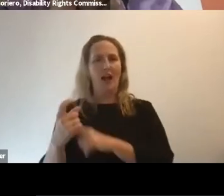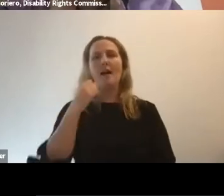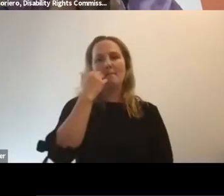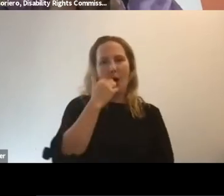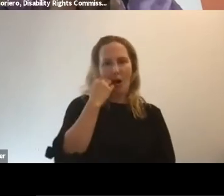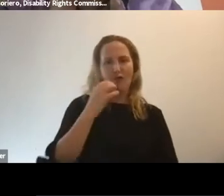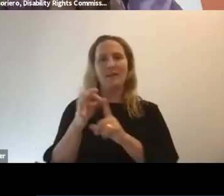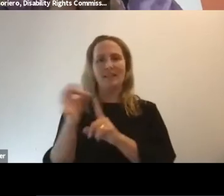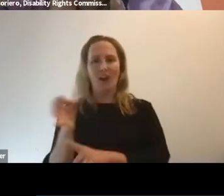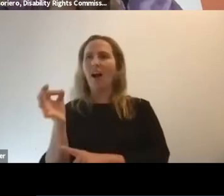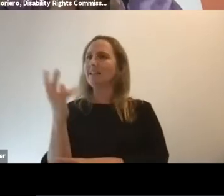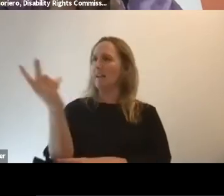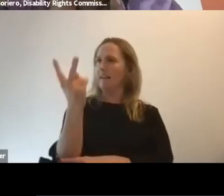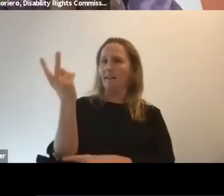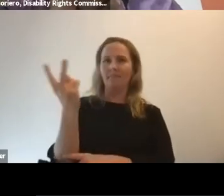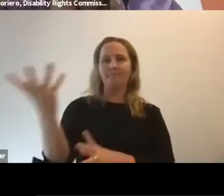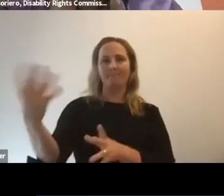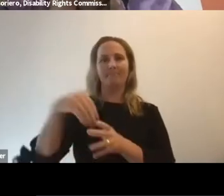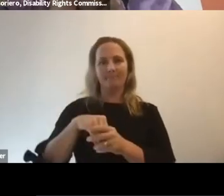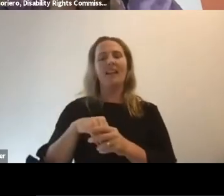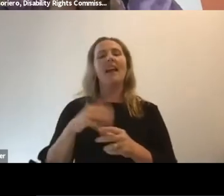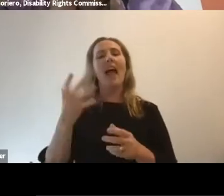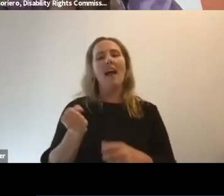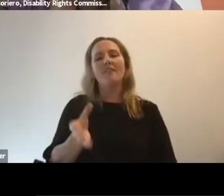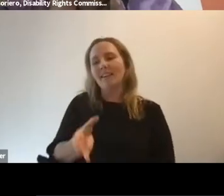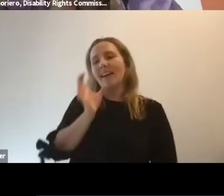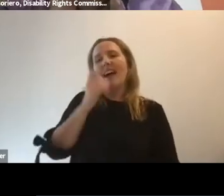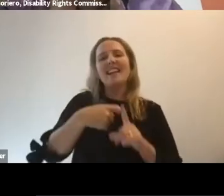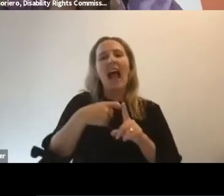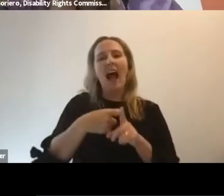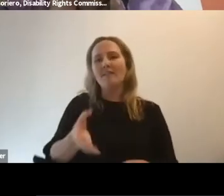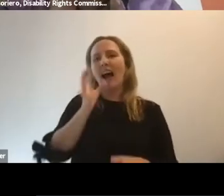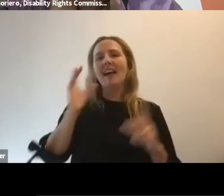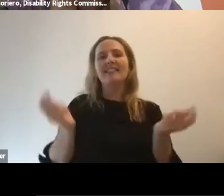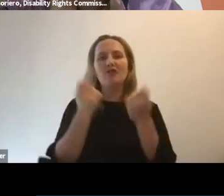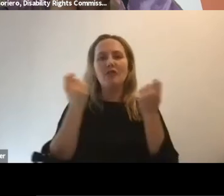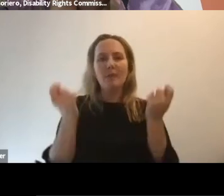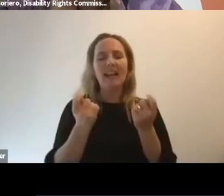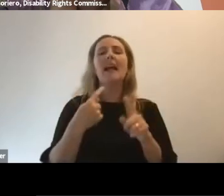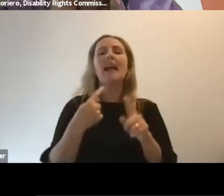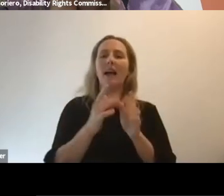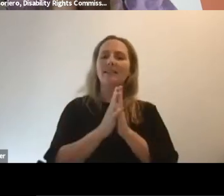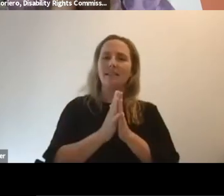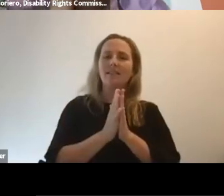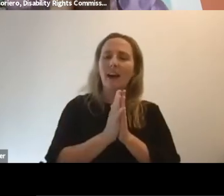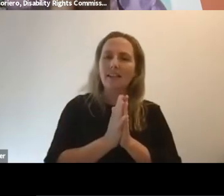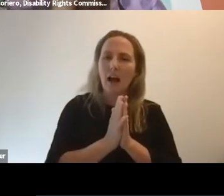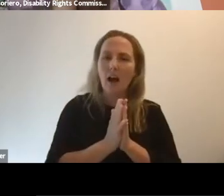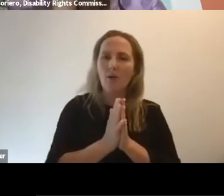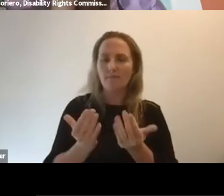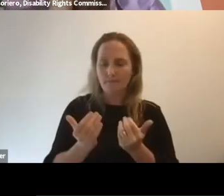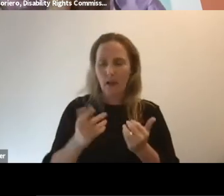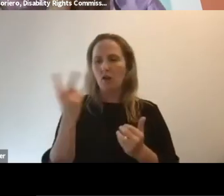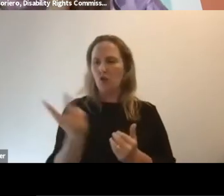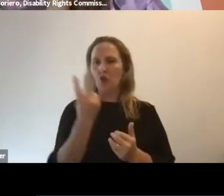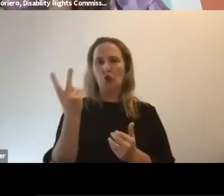in their own way, the kava ceremony, the whakatau, in terms of having that and bringing, if you like, those two cultures